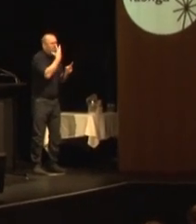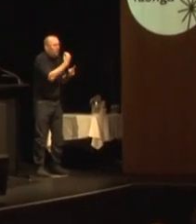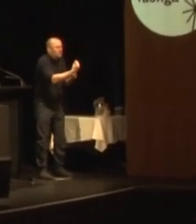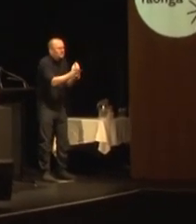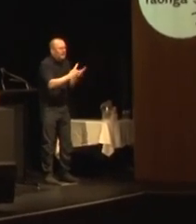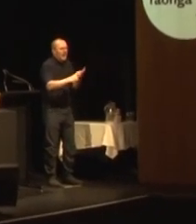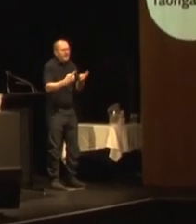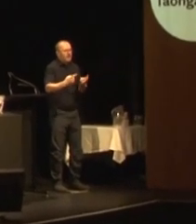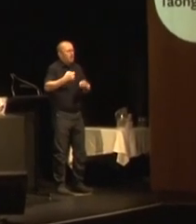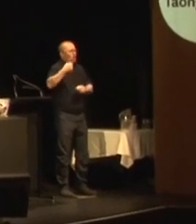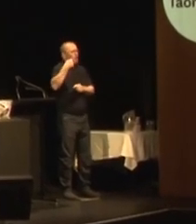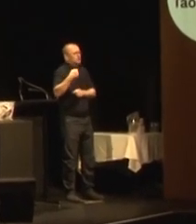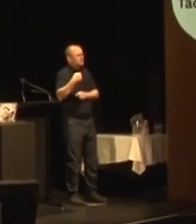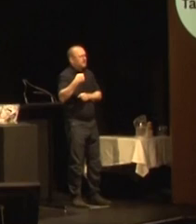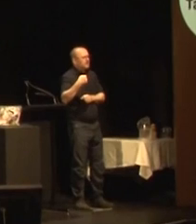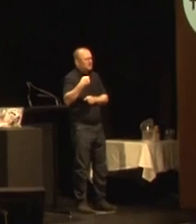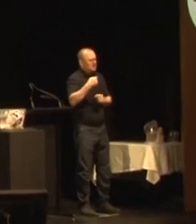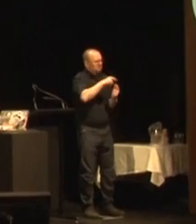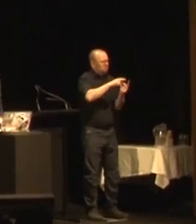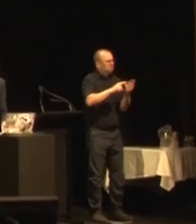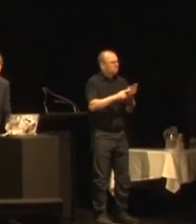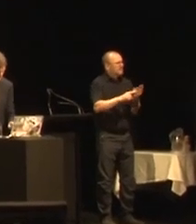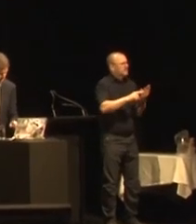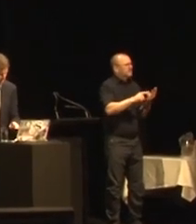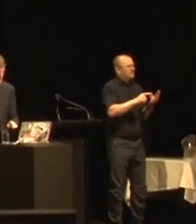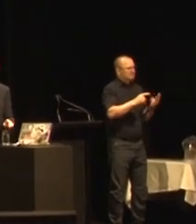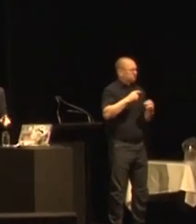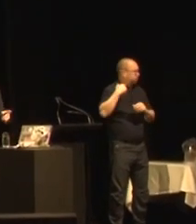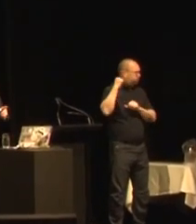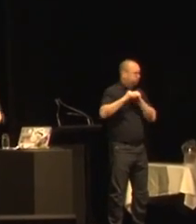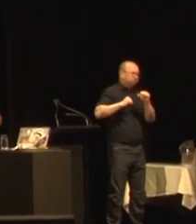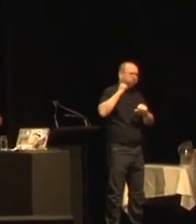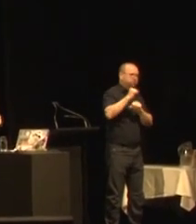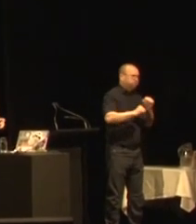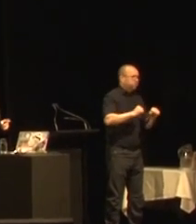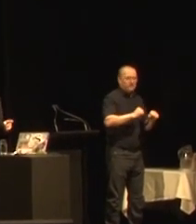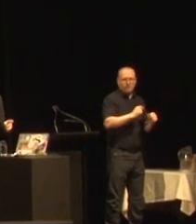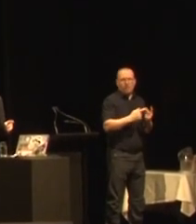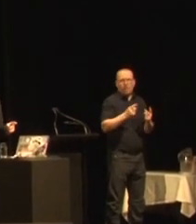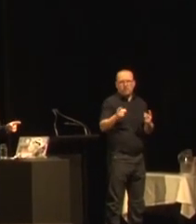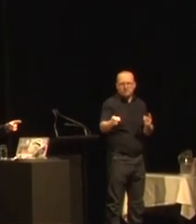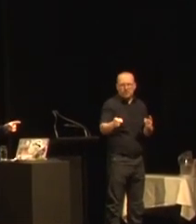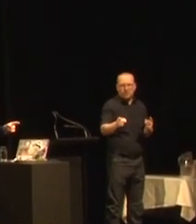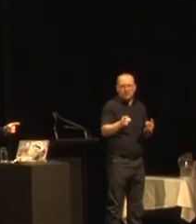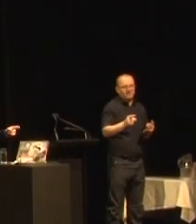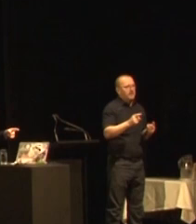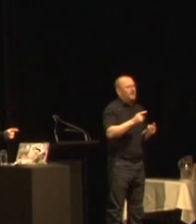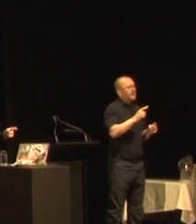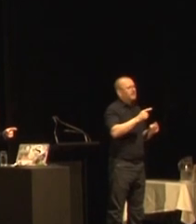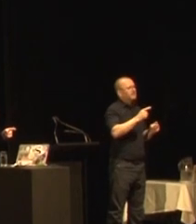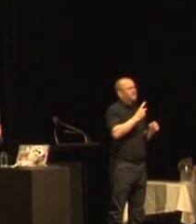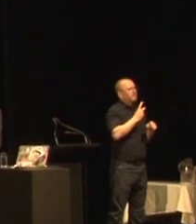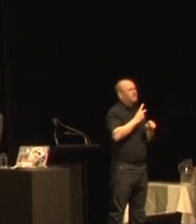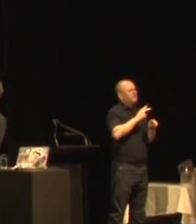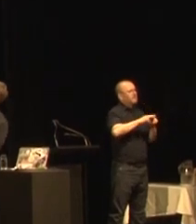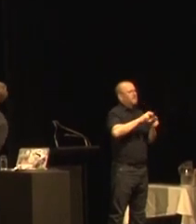something. It's same exact same thing. You can find a ton of this on online. You can also play Rock, Paper, Scissors in Fortnite, Battle